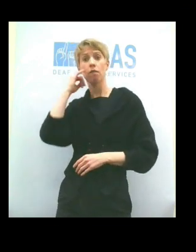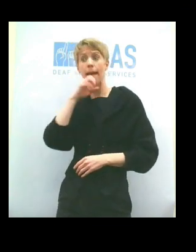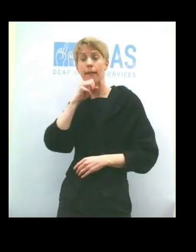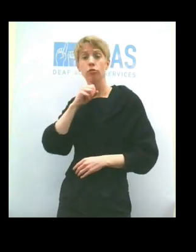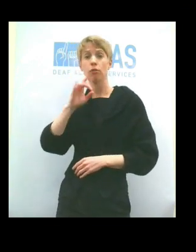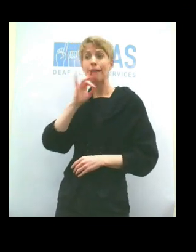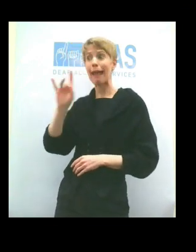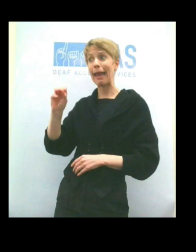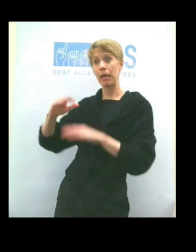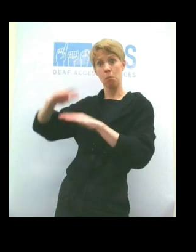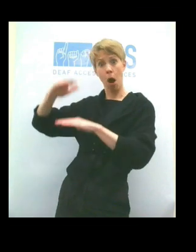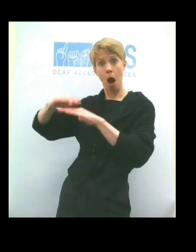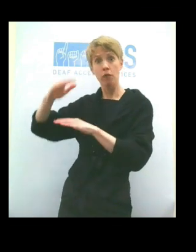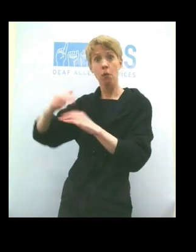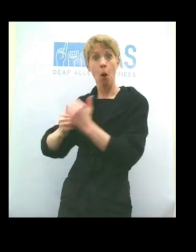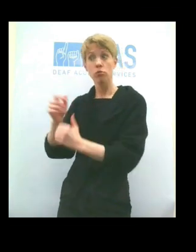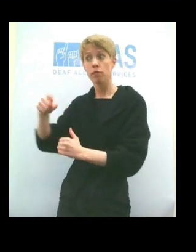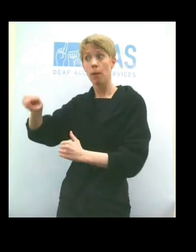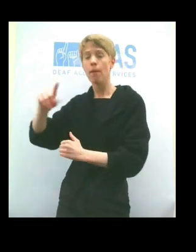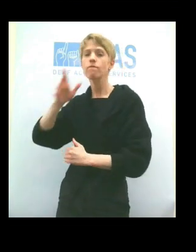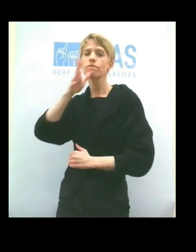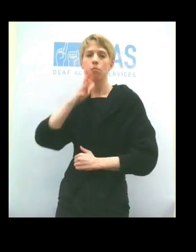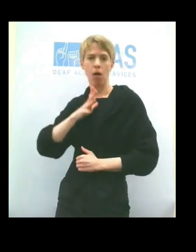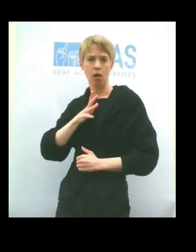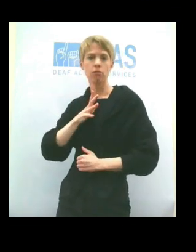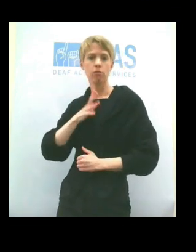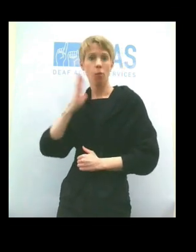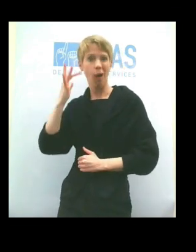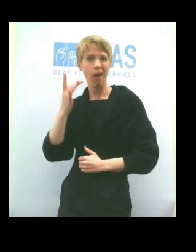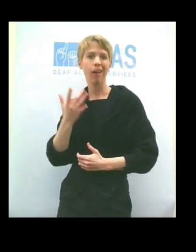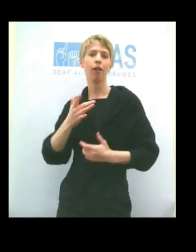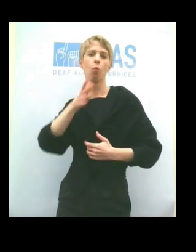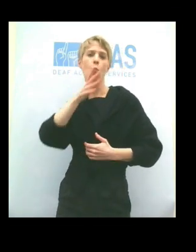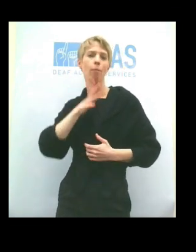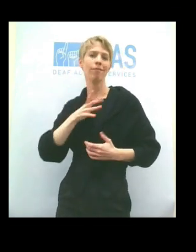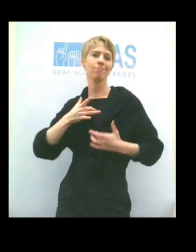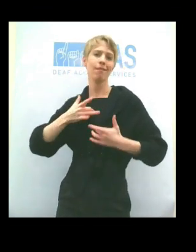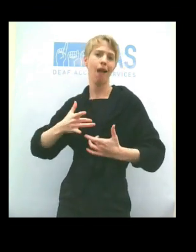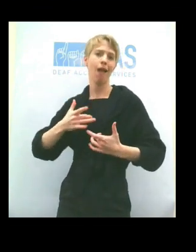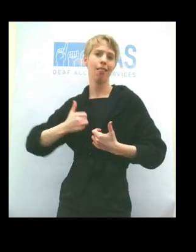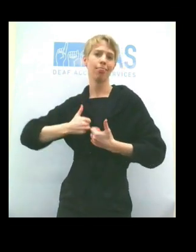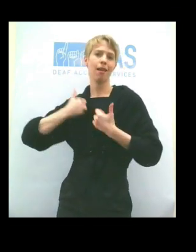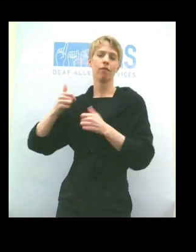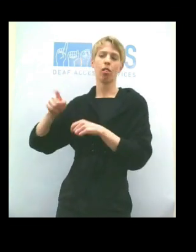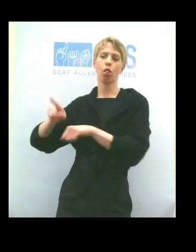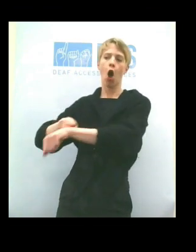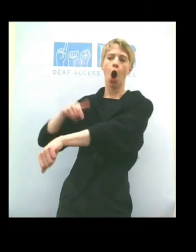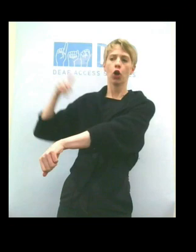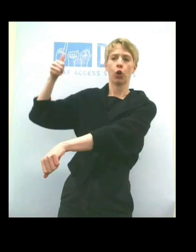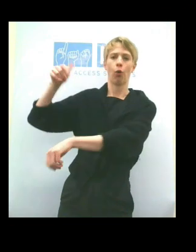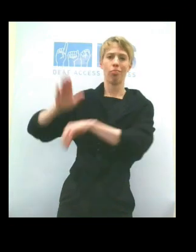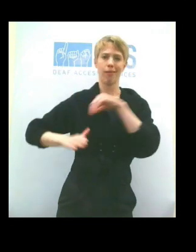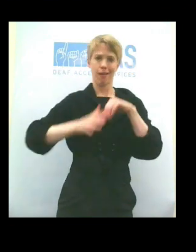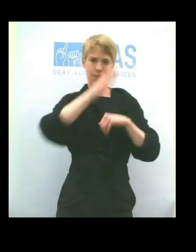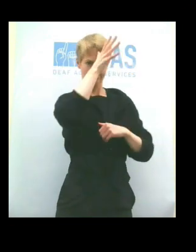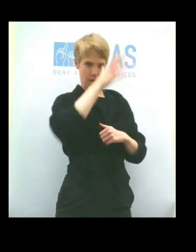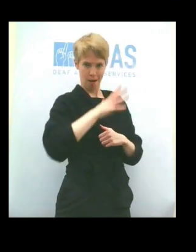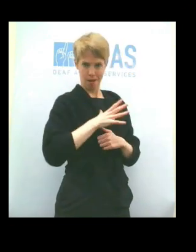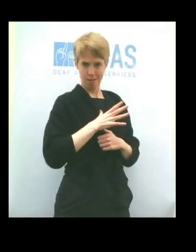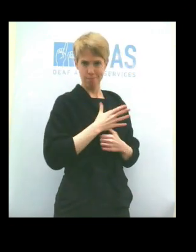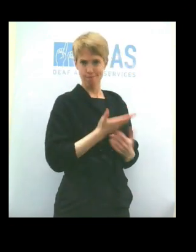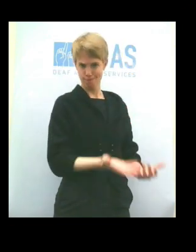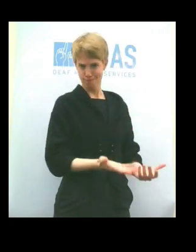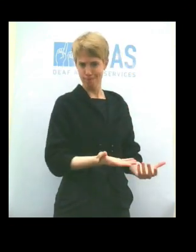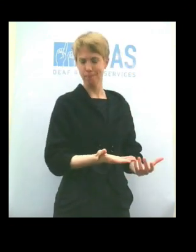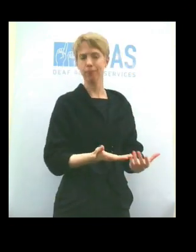believe that's also because there are generally more females that live longer and therefore are more at risk when they're in their late 80s and 90s. The